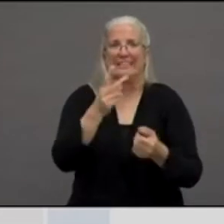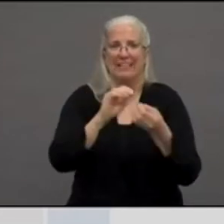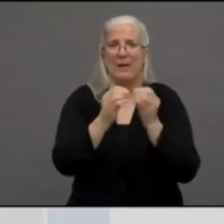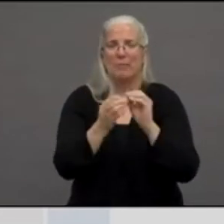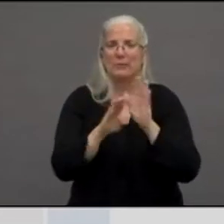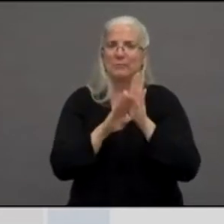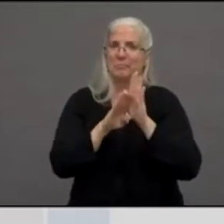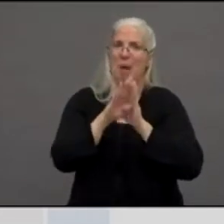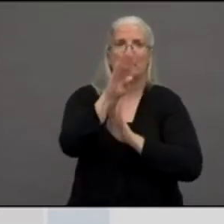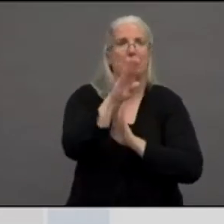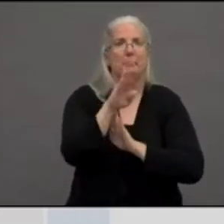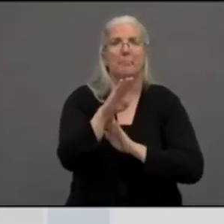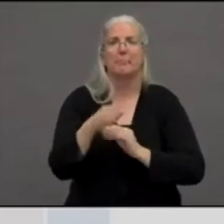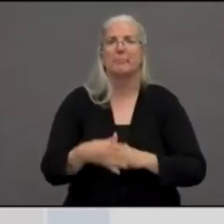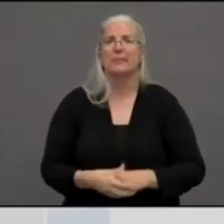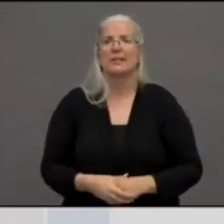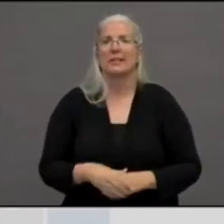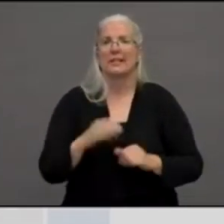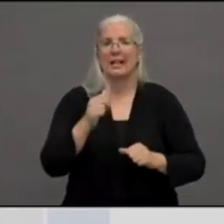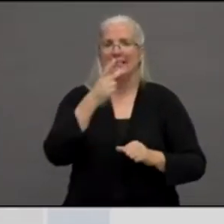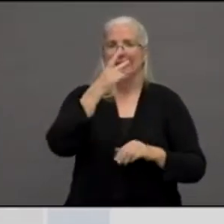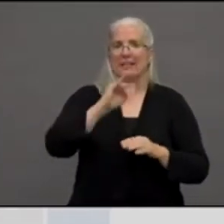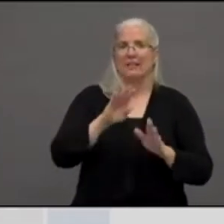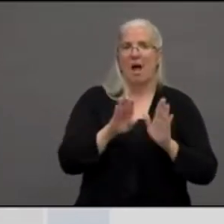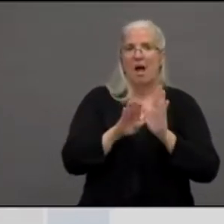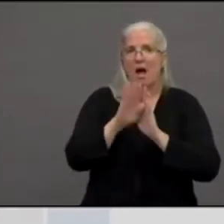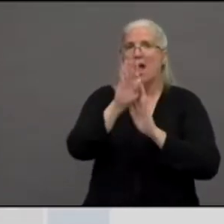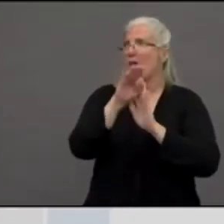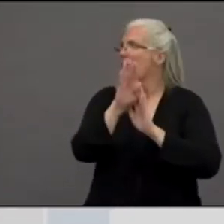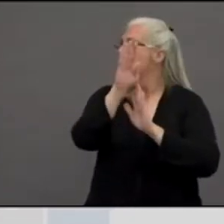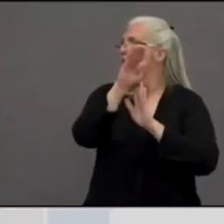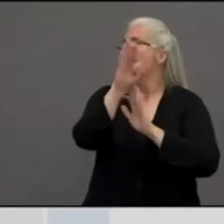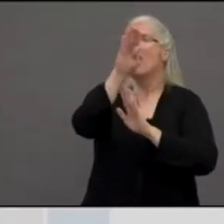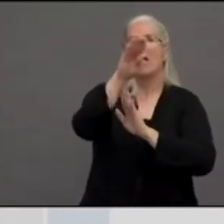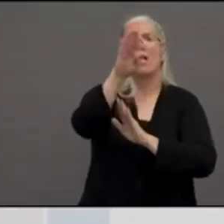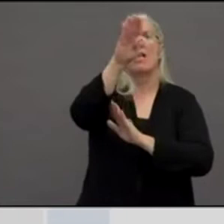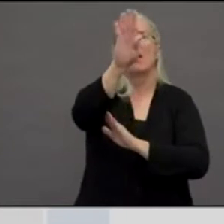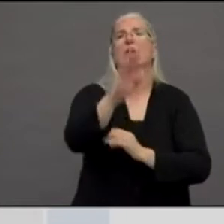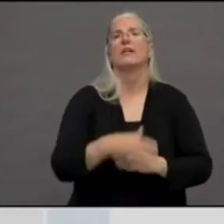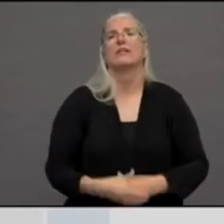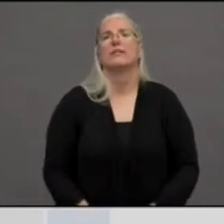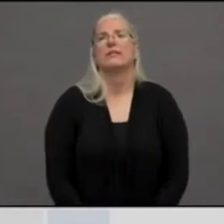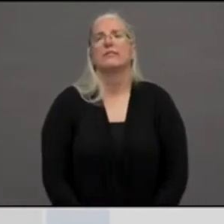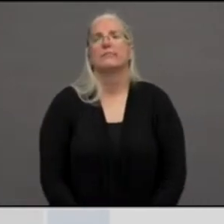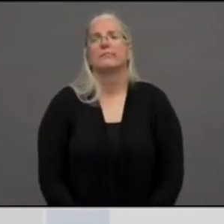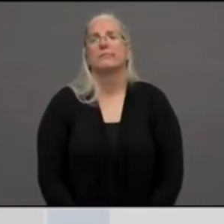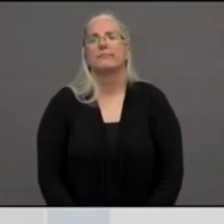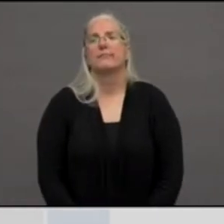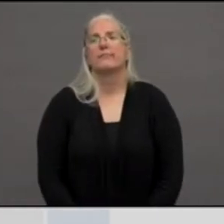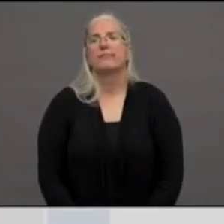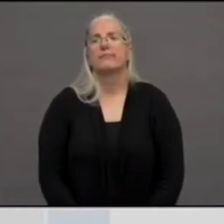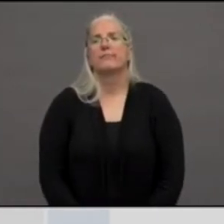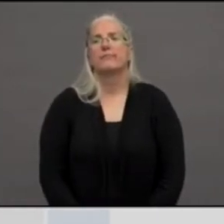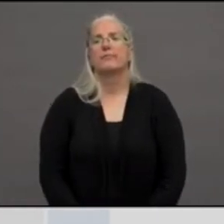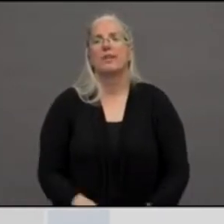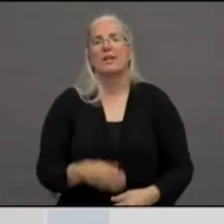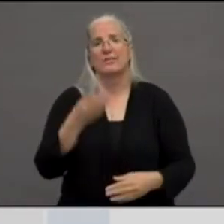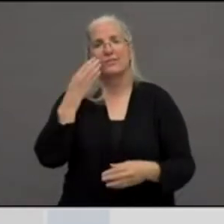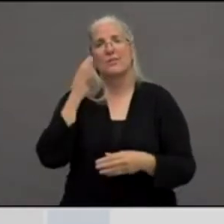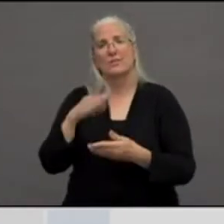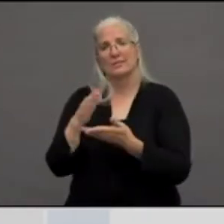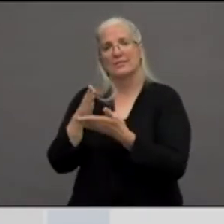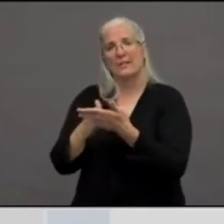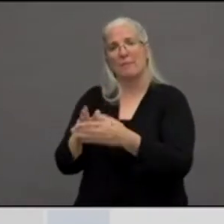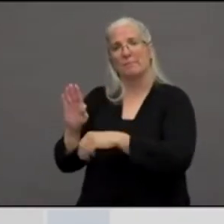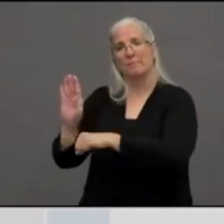in the numbers. It's been going up, and with some businesses even being closed, we're seeing Absolutely. a spike in